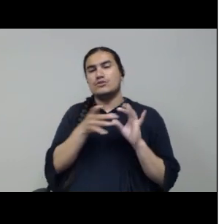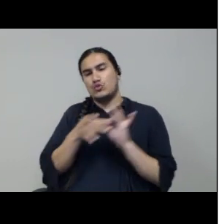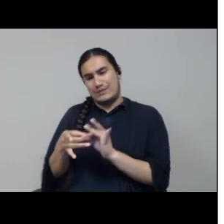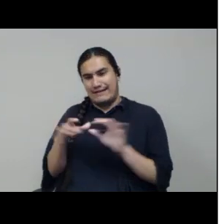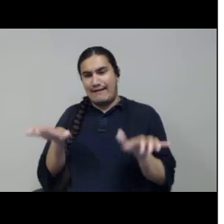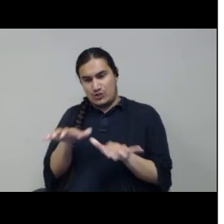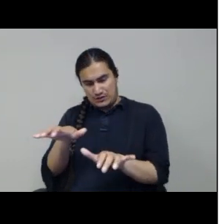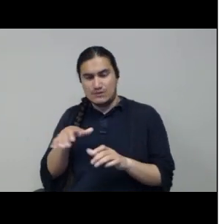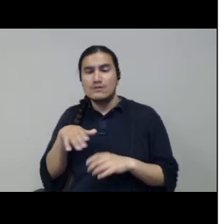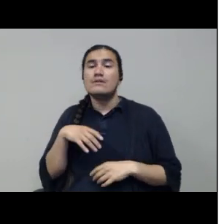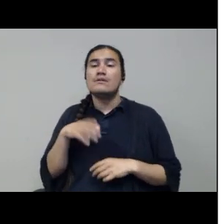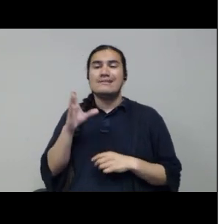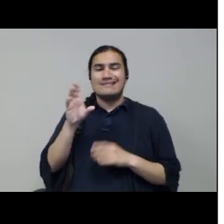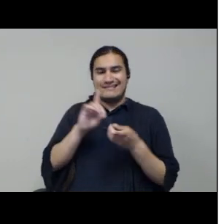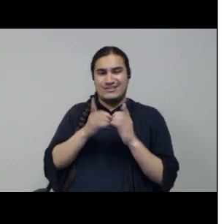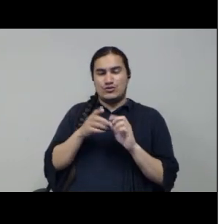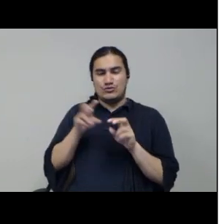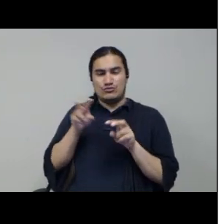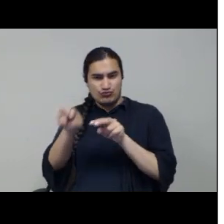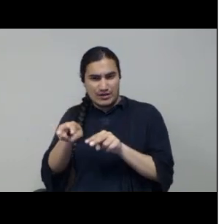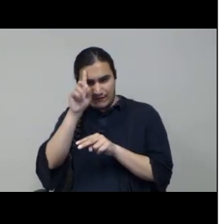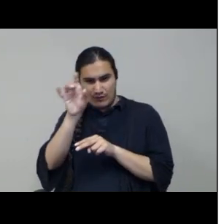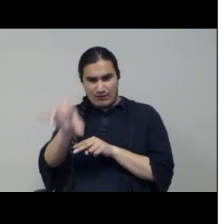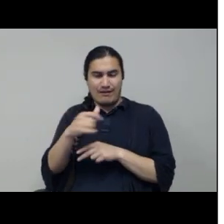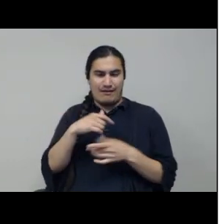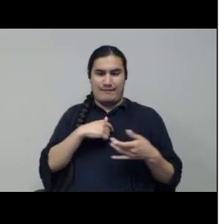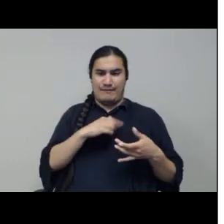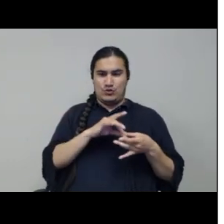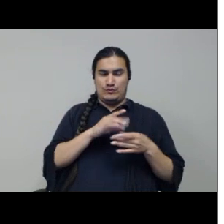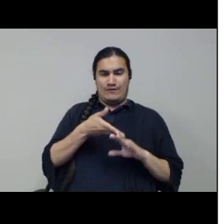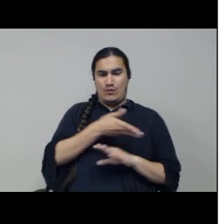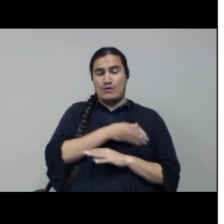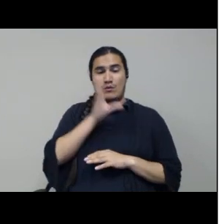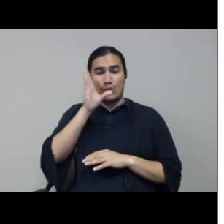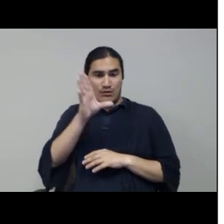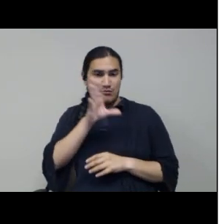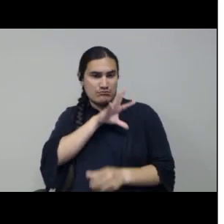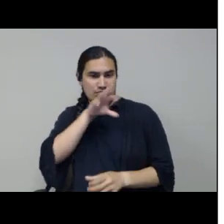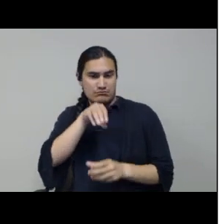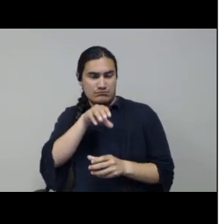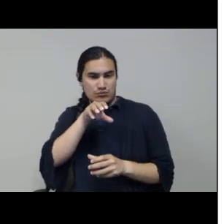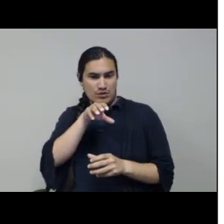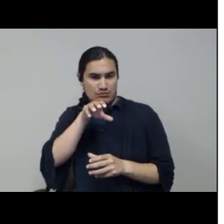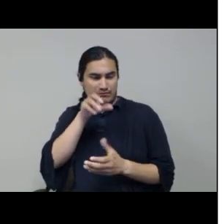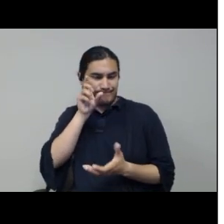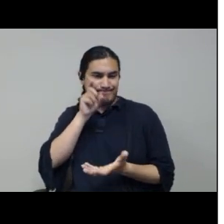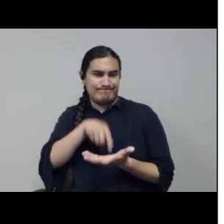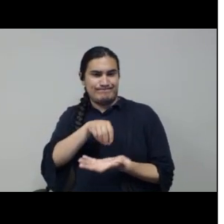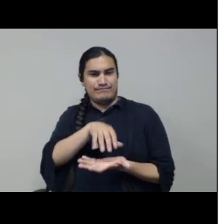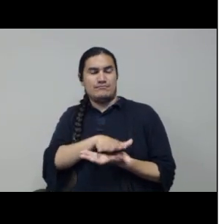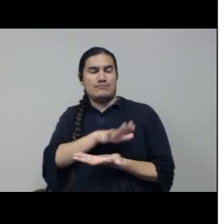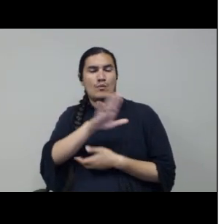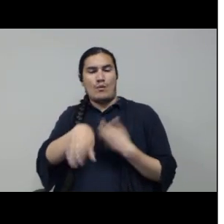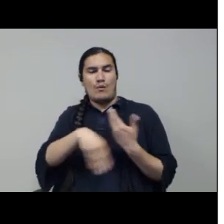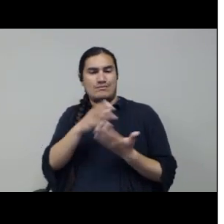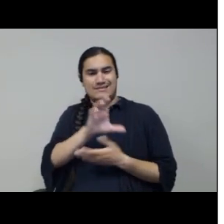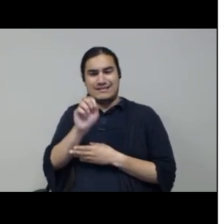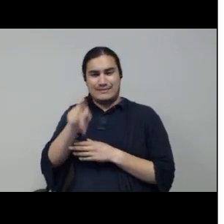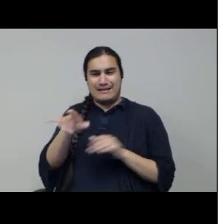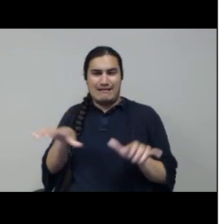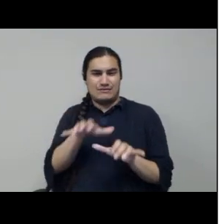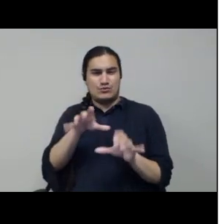the digital tracking platform that I had mentioned will be capturing all of the CTP actions